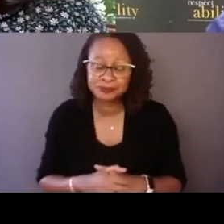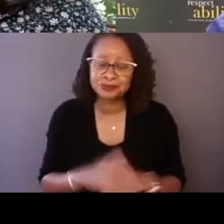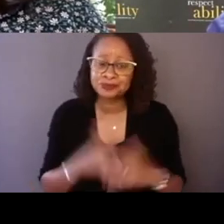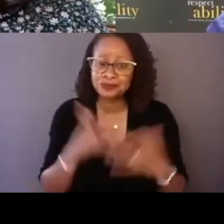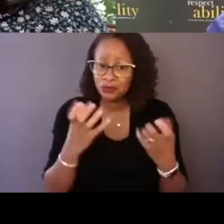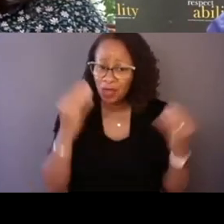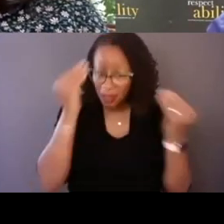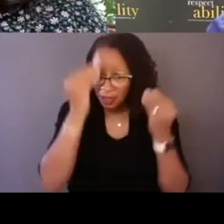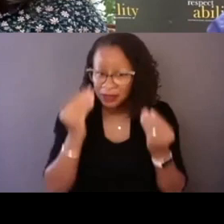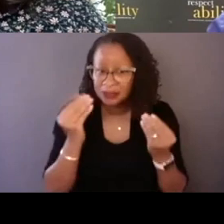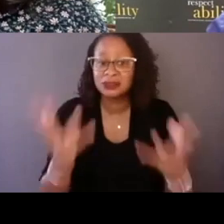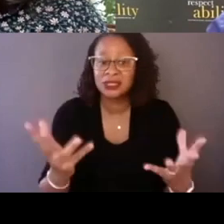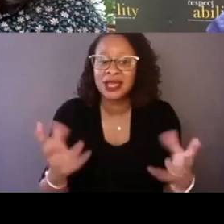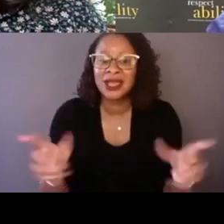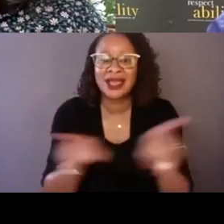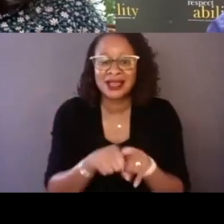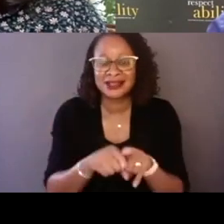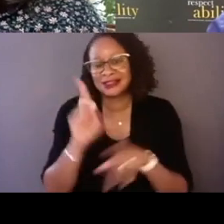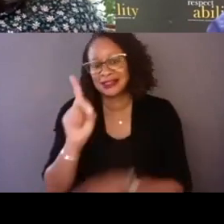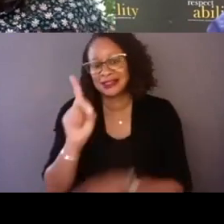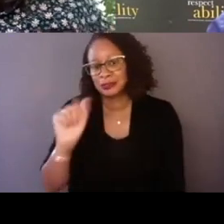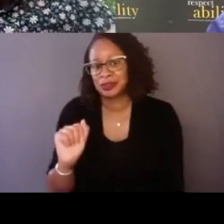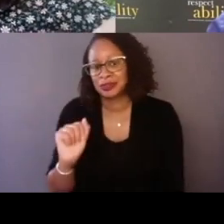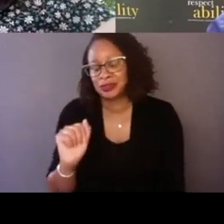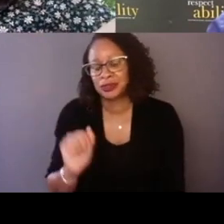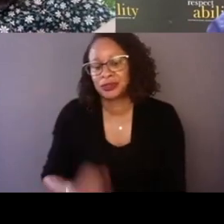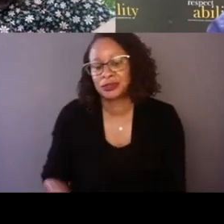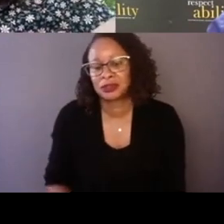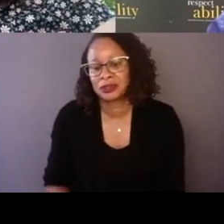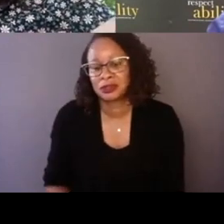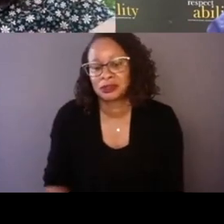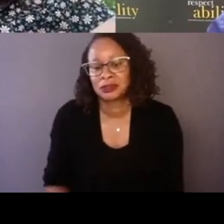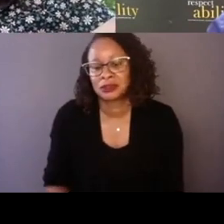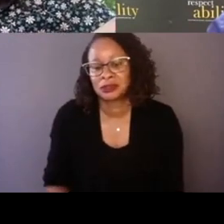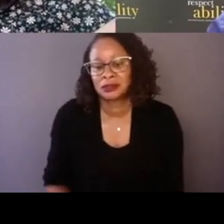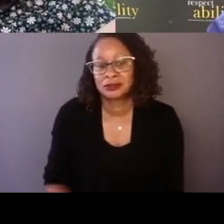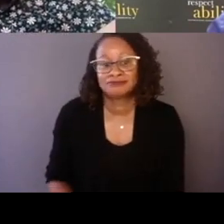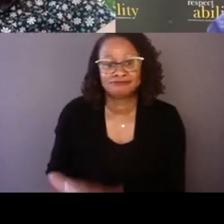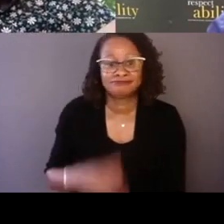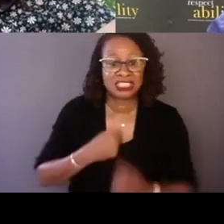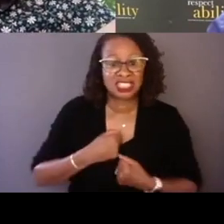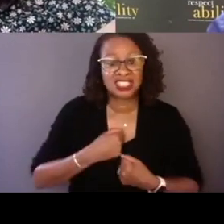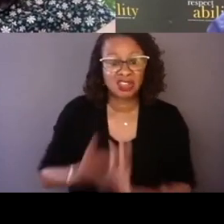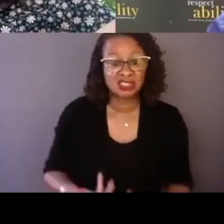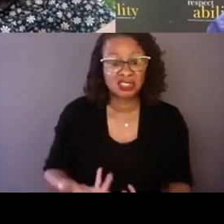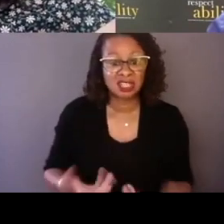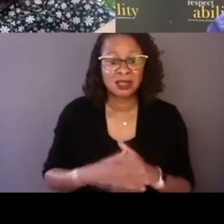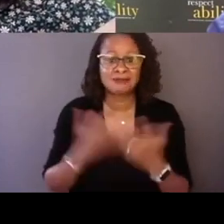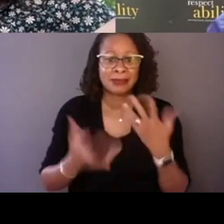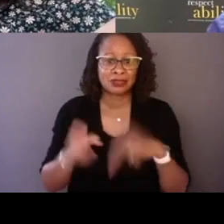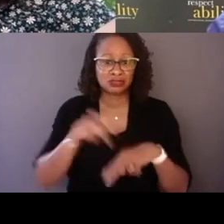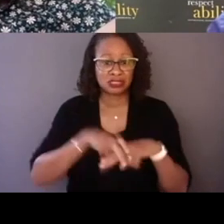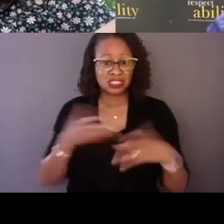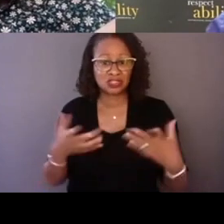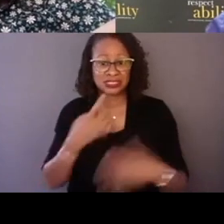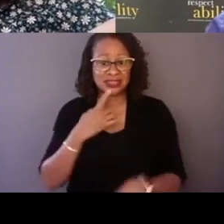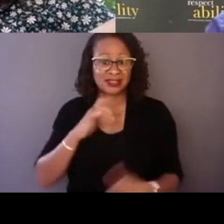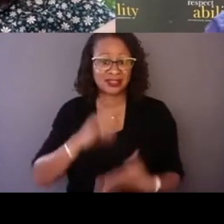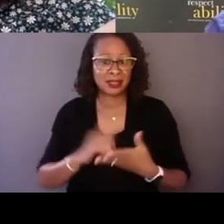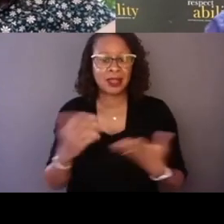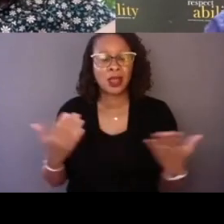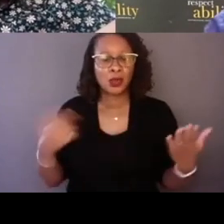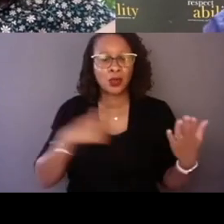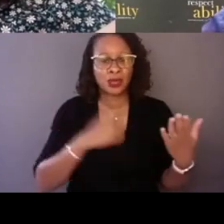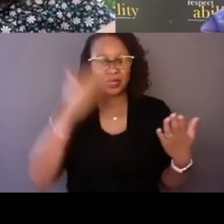that being a disability, being disabled is tiring. And you may be sitting here saying, well, we know that